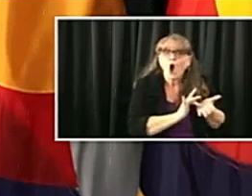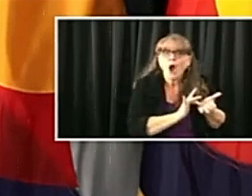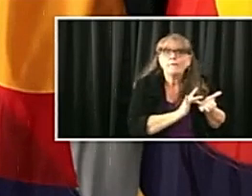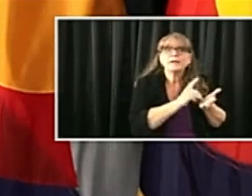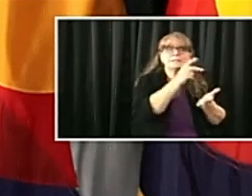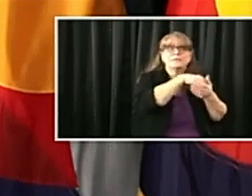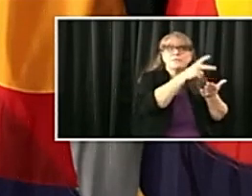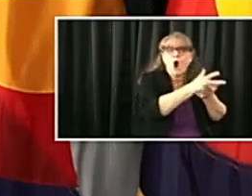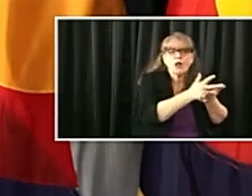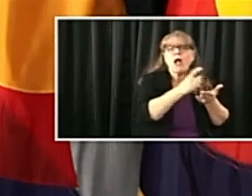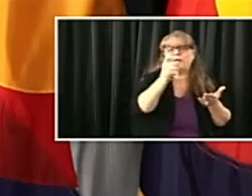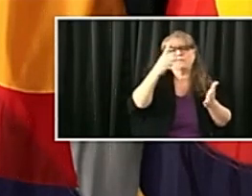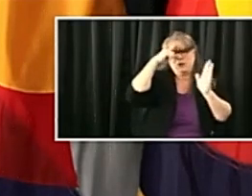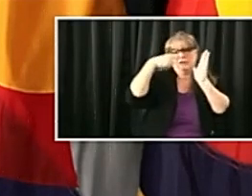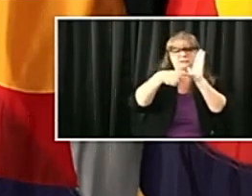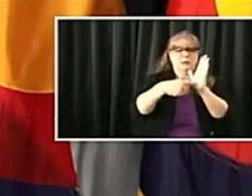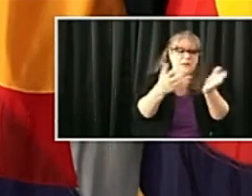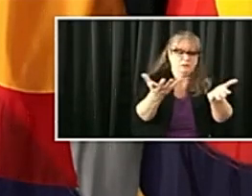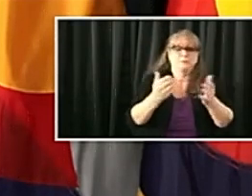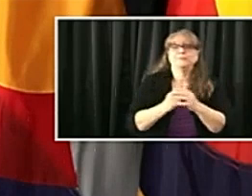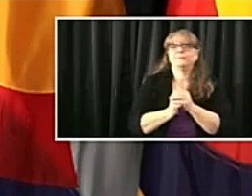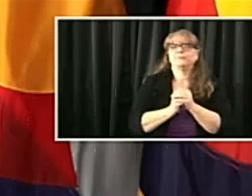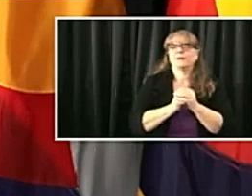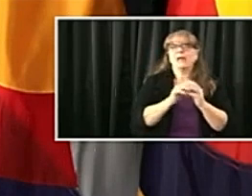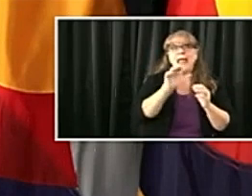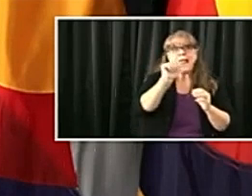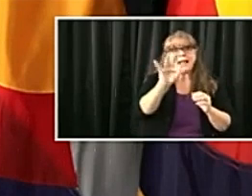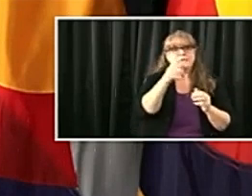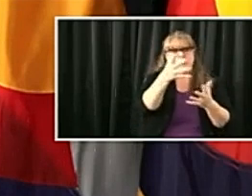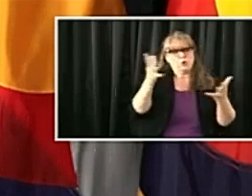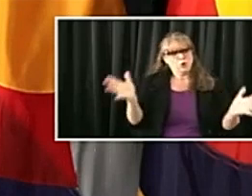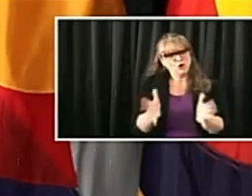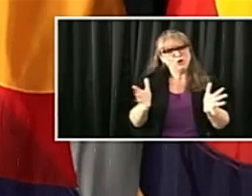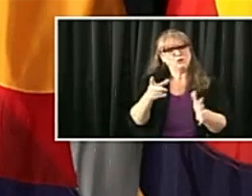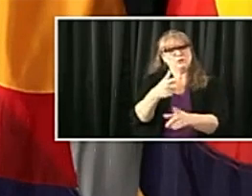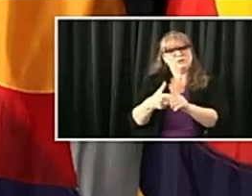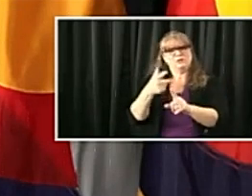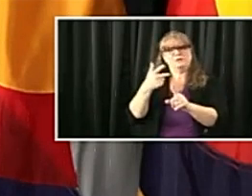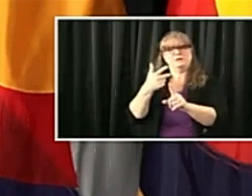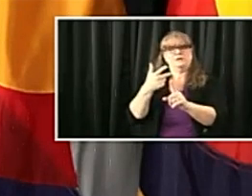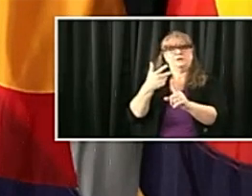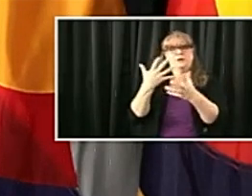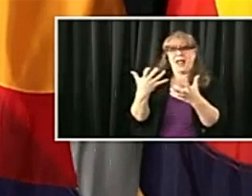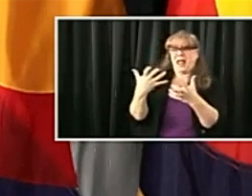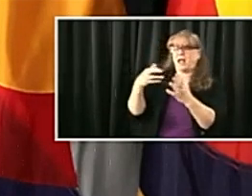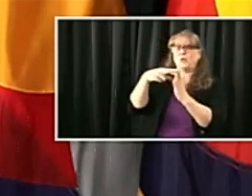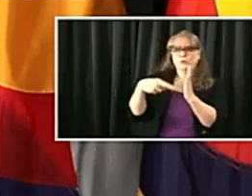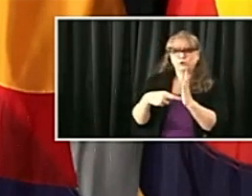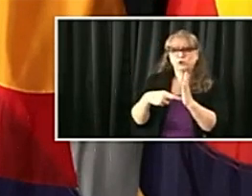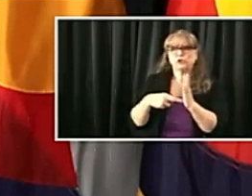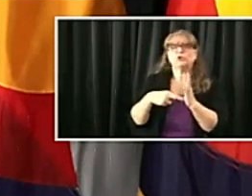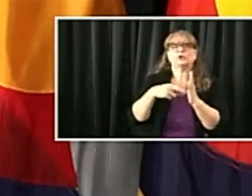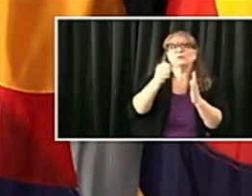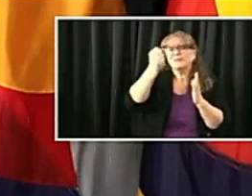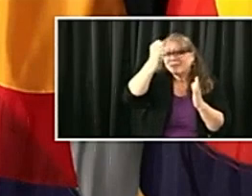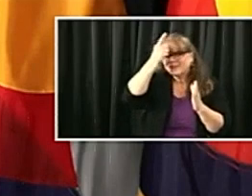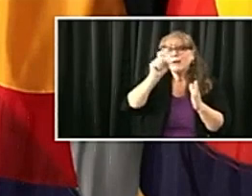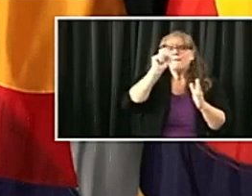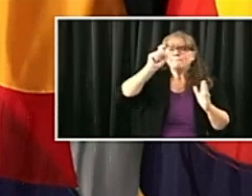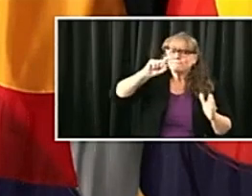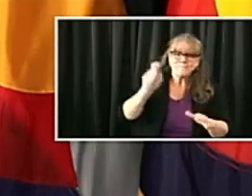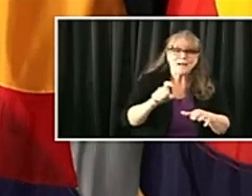in signing up to receive the vaccine this weekend at Coors Field, or anywhere else, you do need an appointment. They don't take walk-ins. That